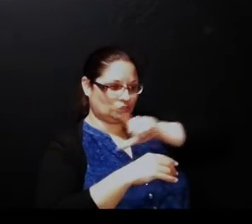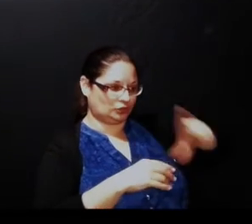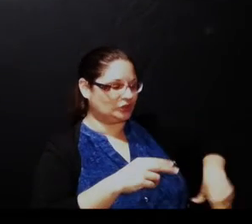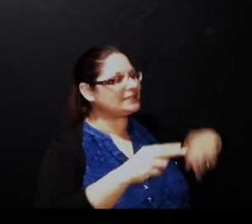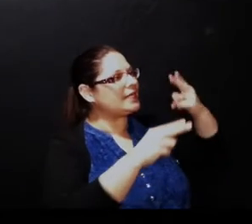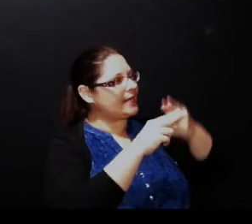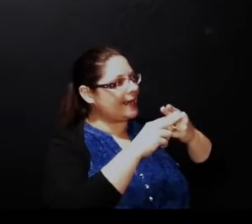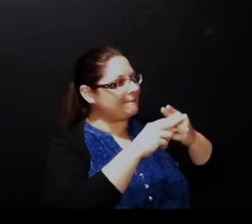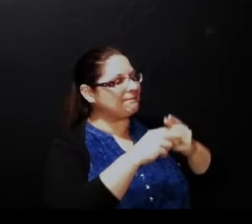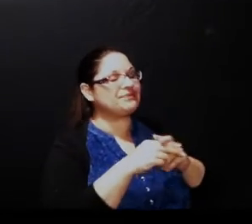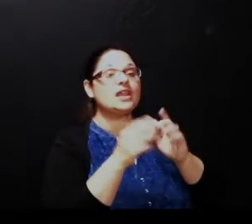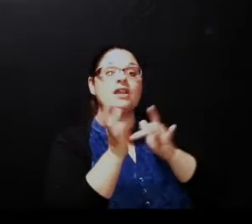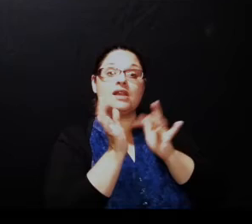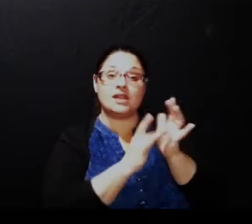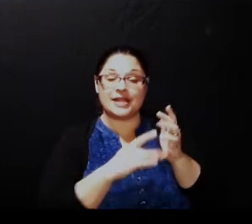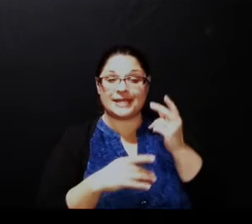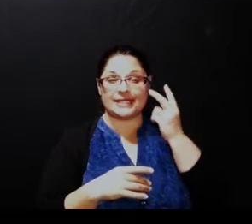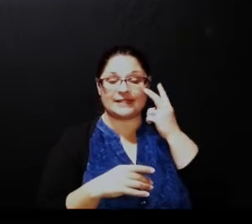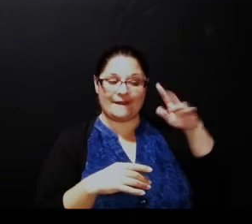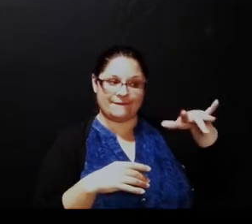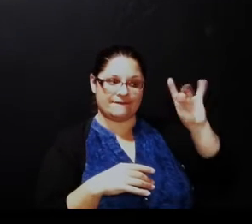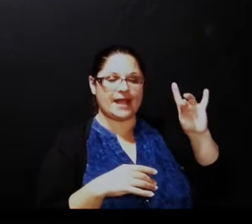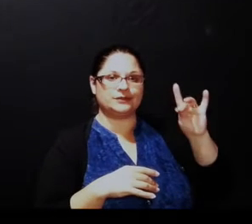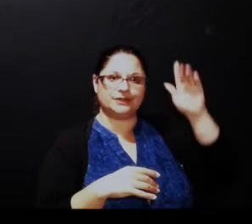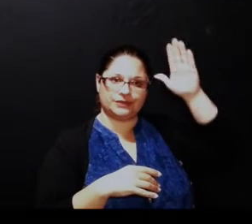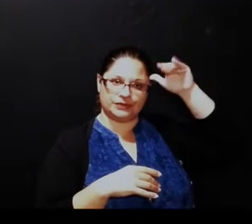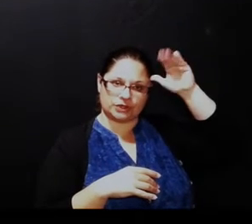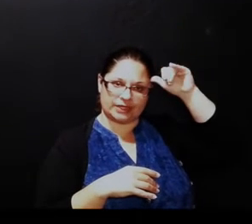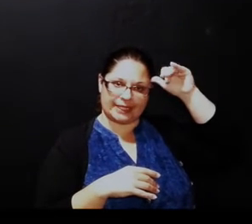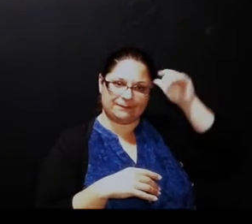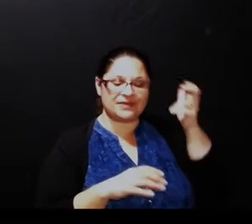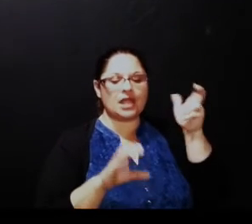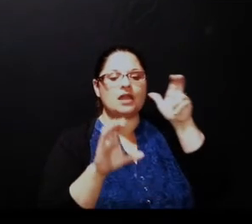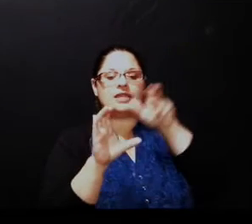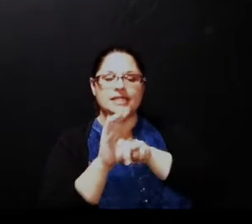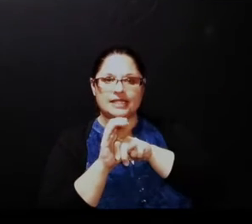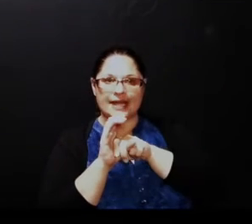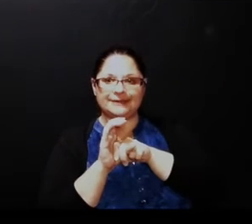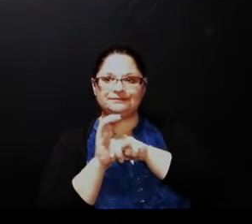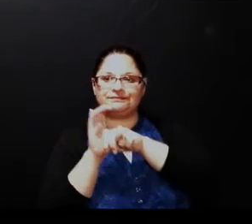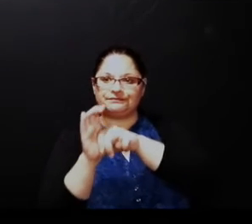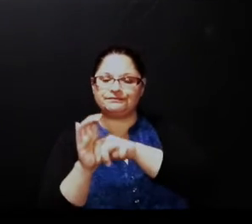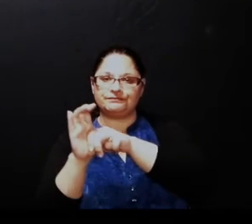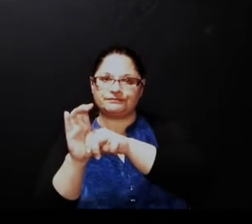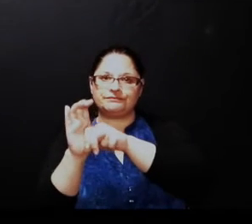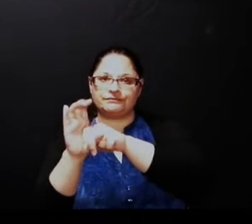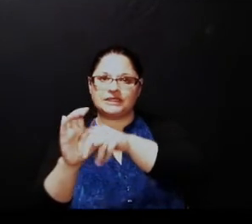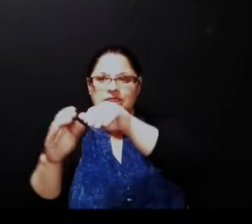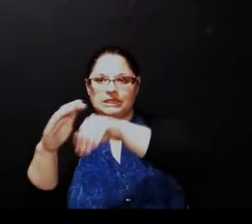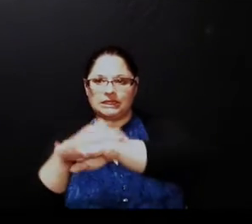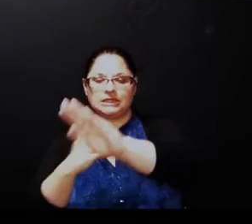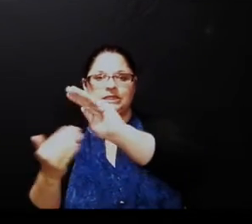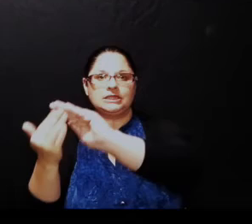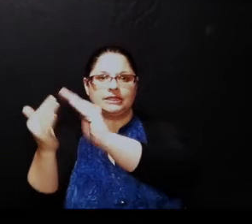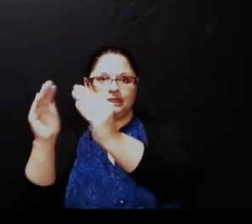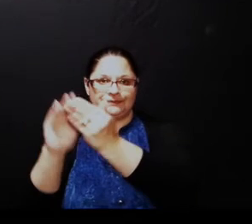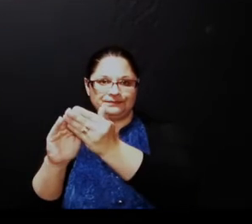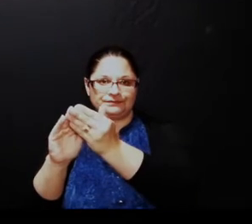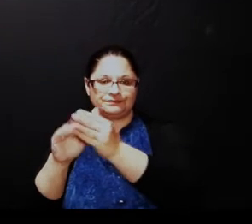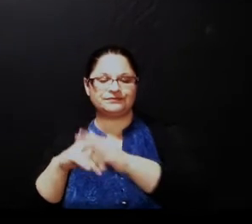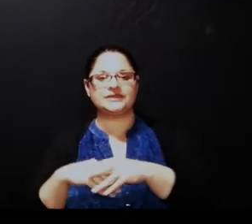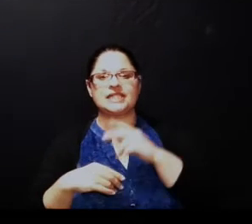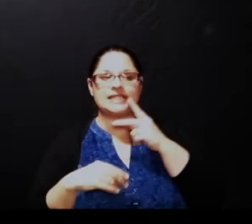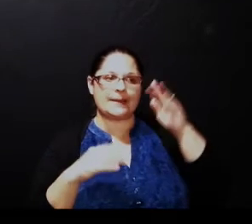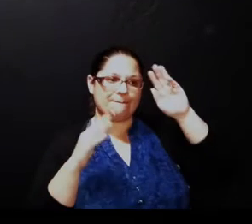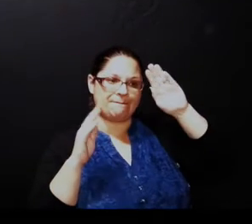when He had found a young ass, sat thereon, as it is written, "Fear not, daughter of Zion. Behold, thy King cometh sitting on an ass's